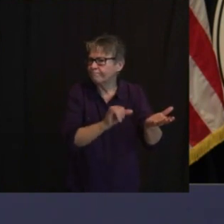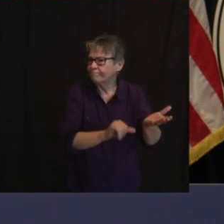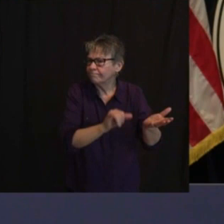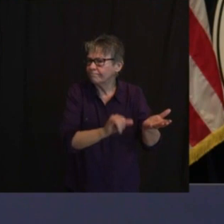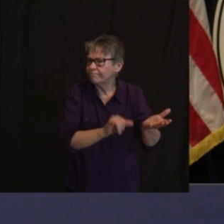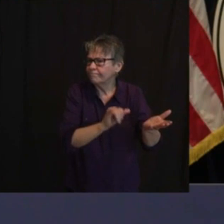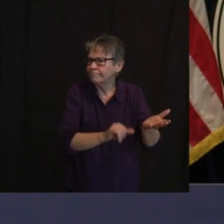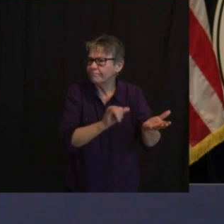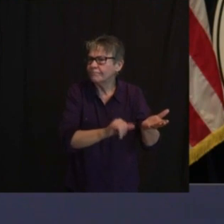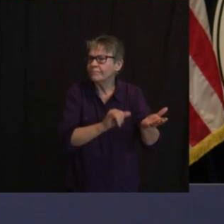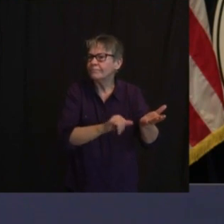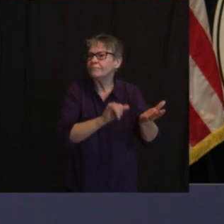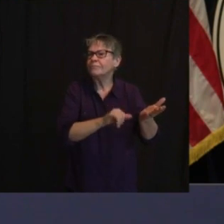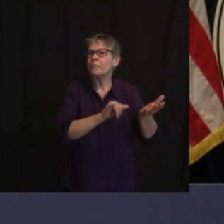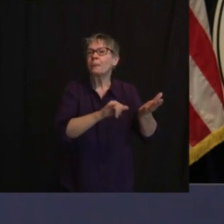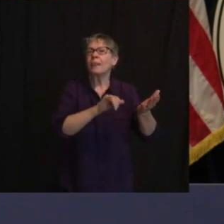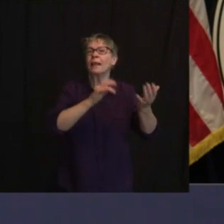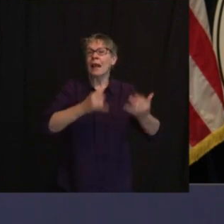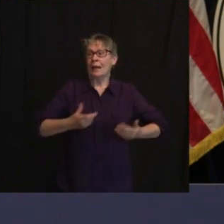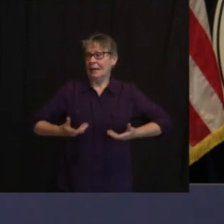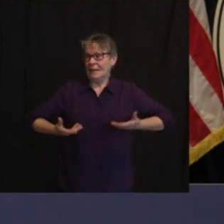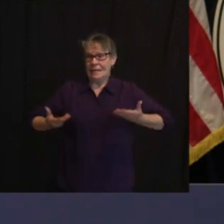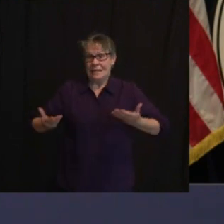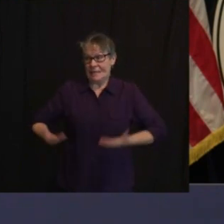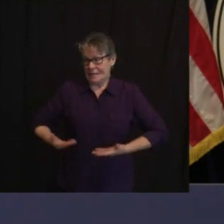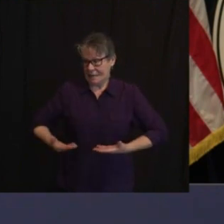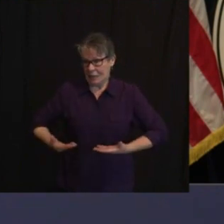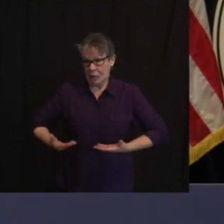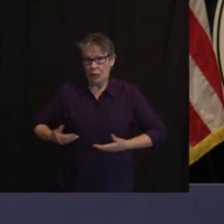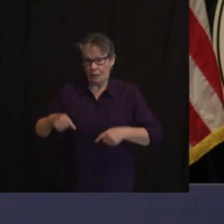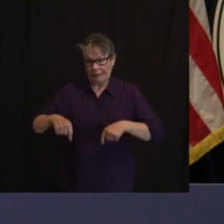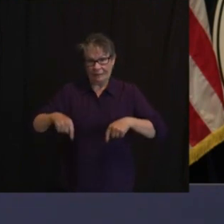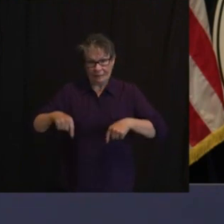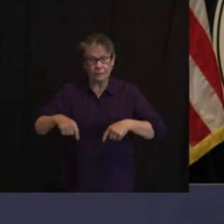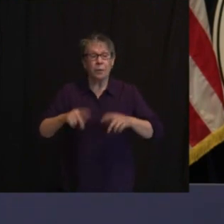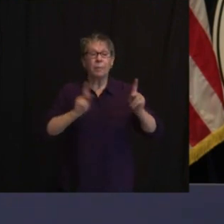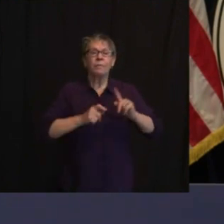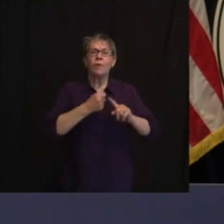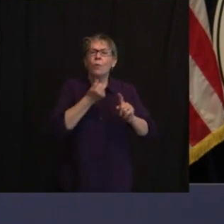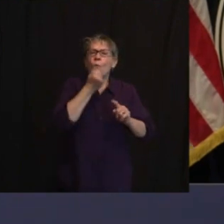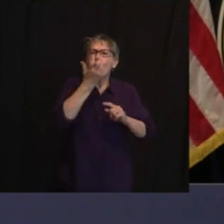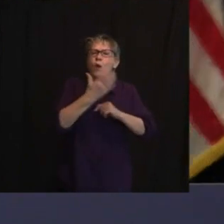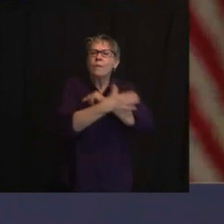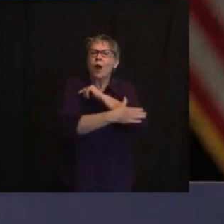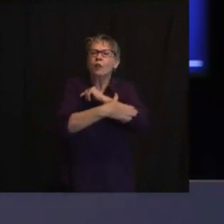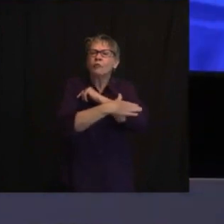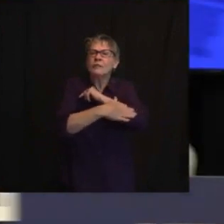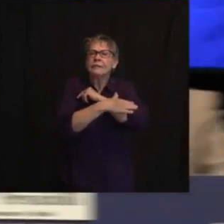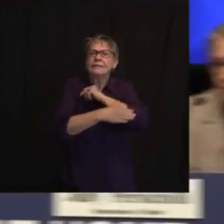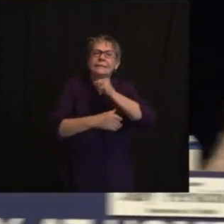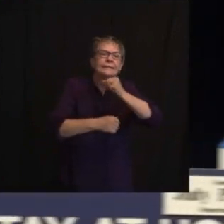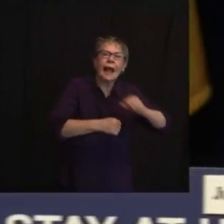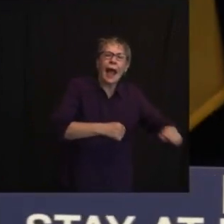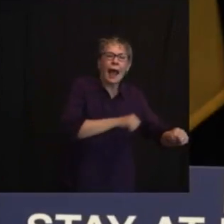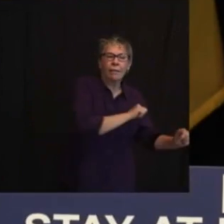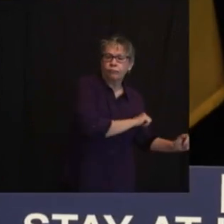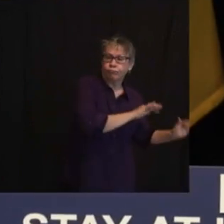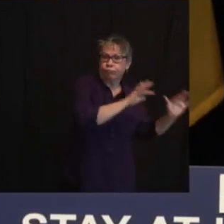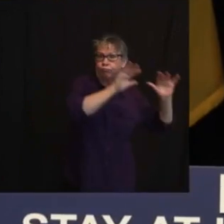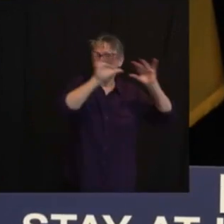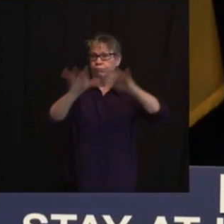be another one of those communities that we're going to have a particular attention to. Do you want to add anything specific to that, Judy? Sure. We have a task force